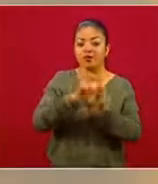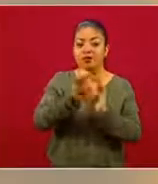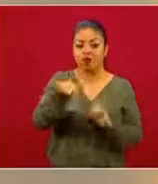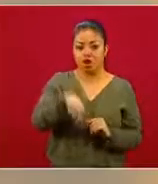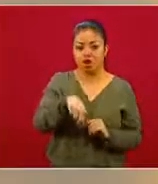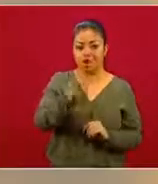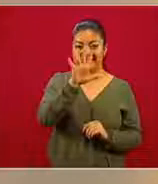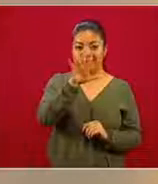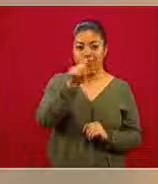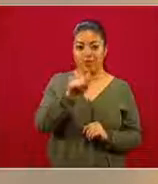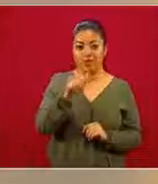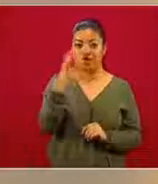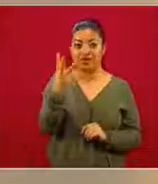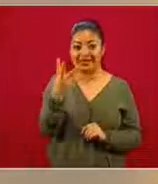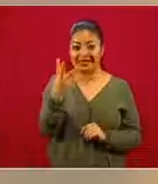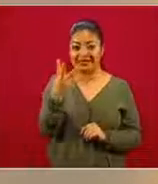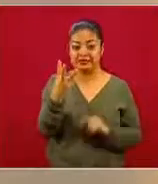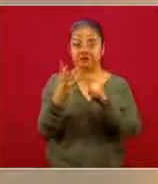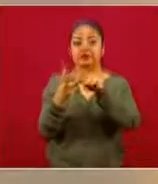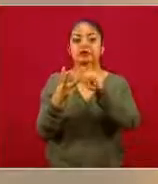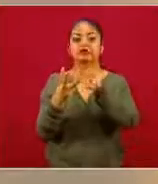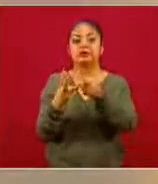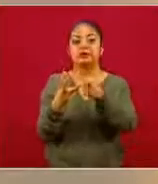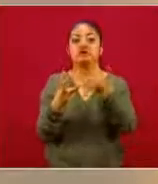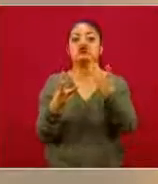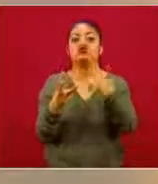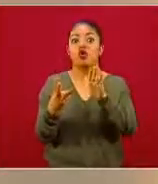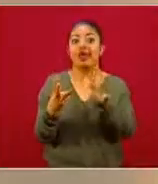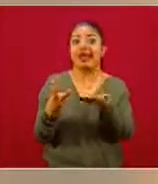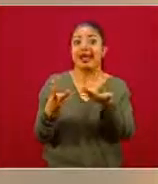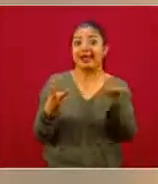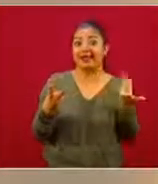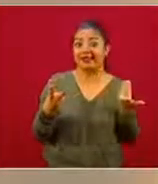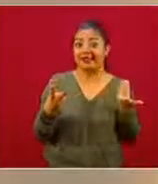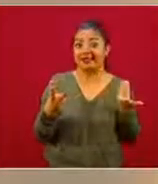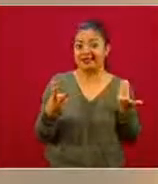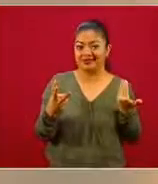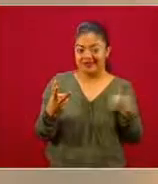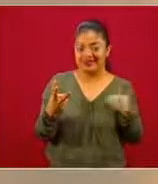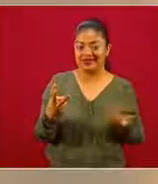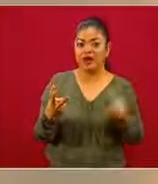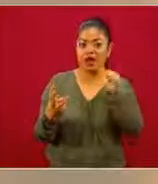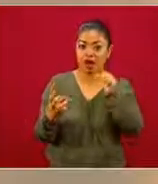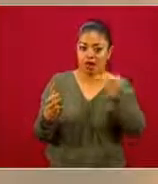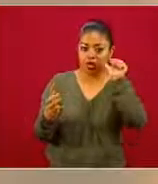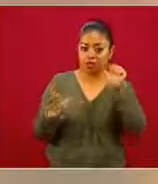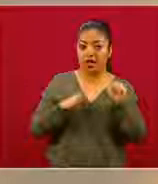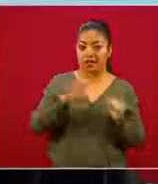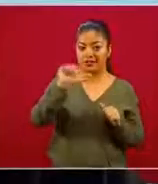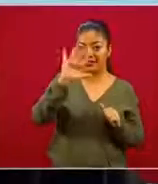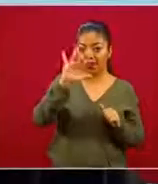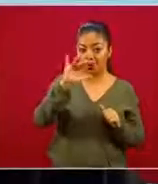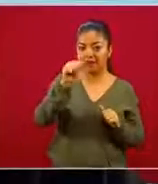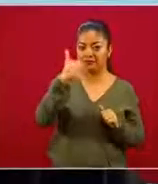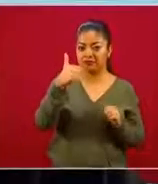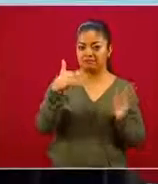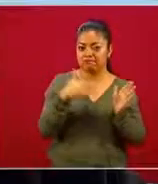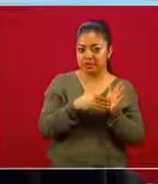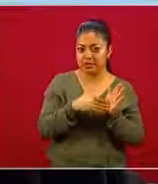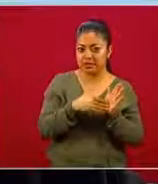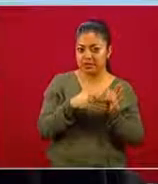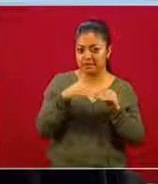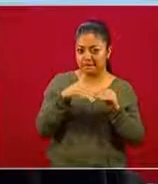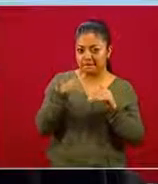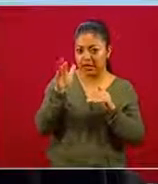day. So when the number today is, for example, 5.3%, it's with respect to what was there before. So